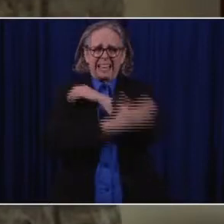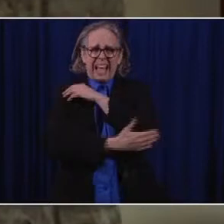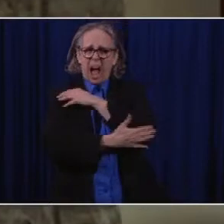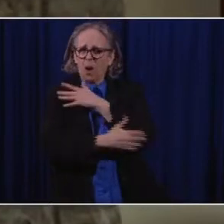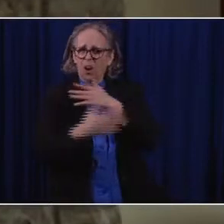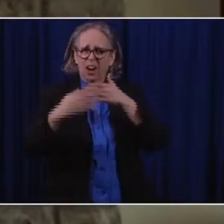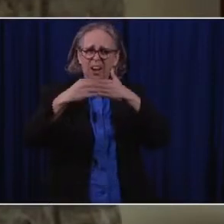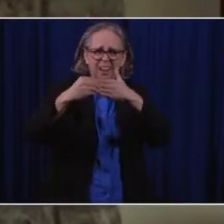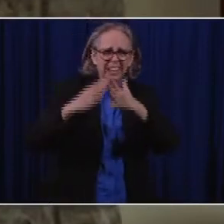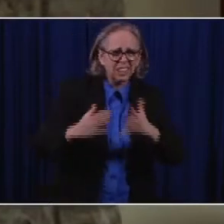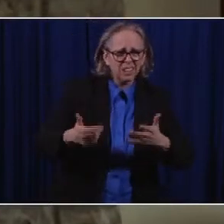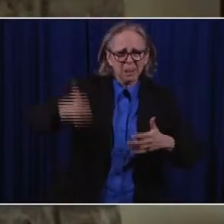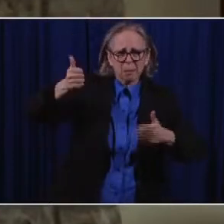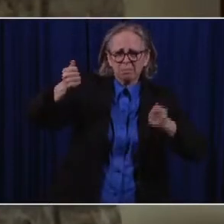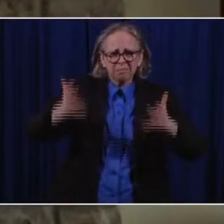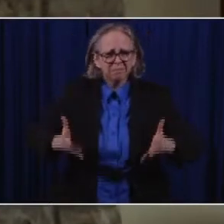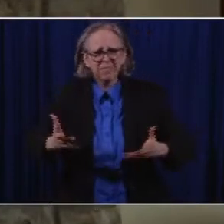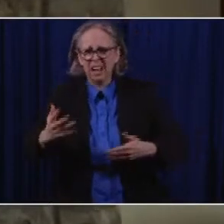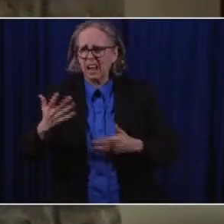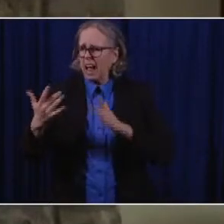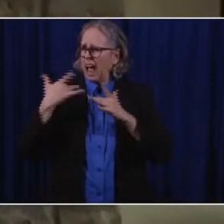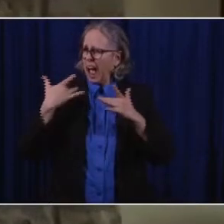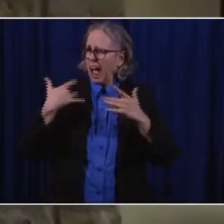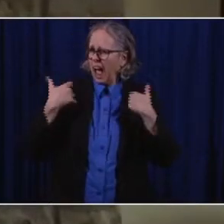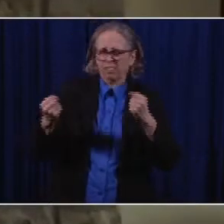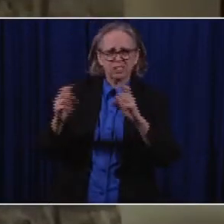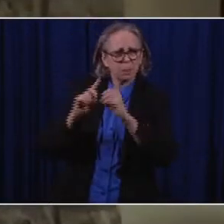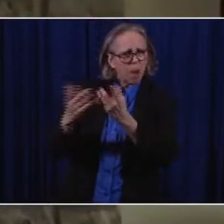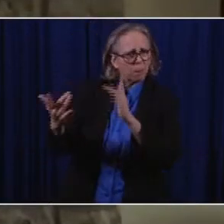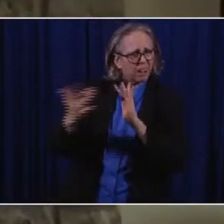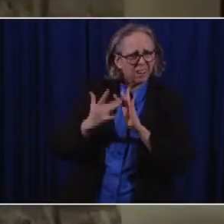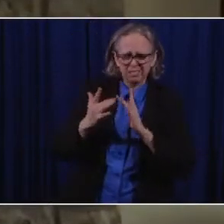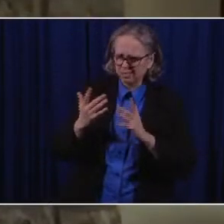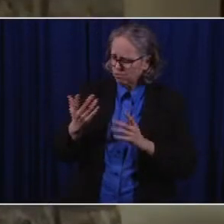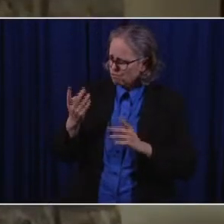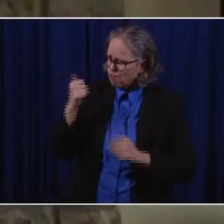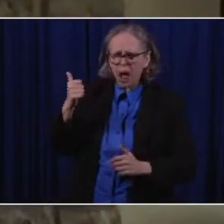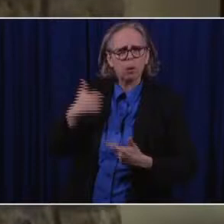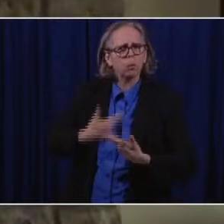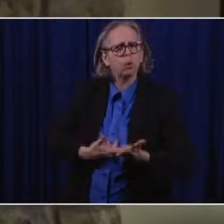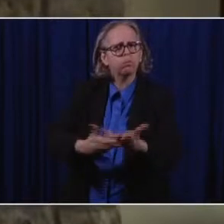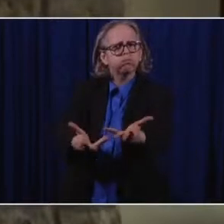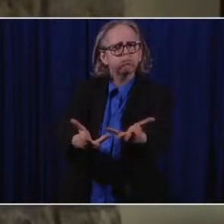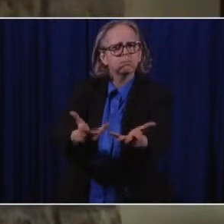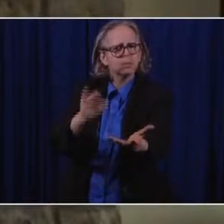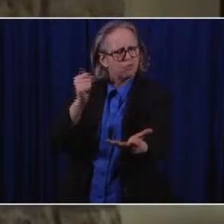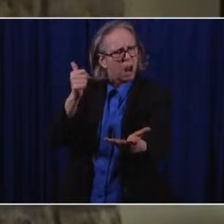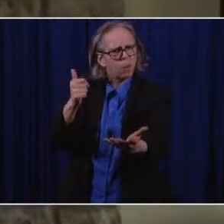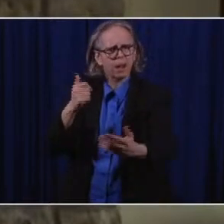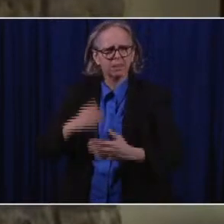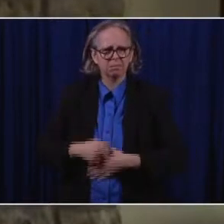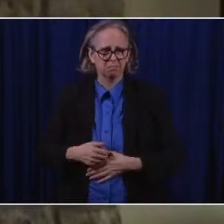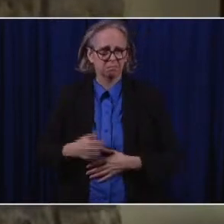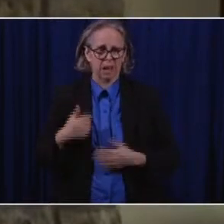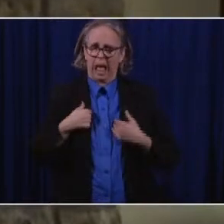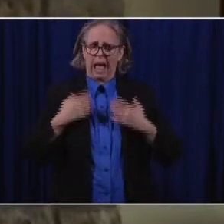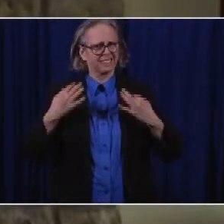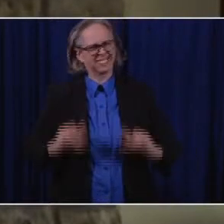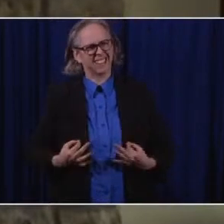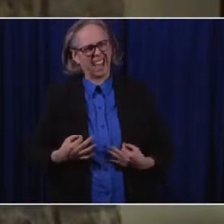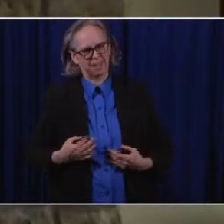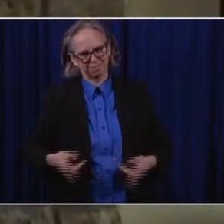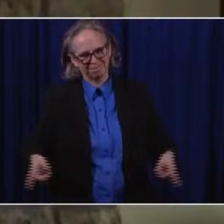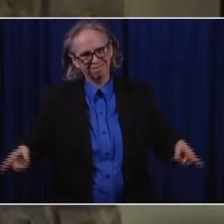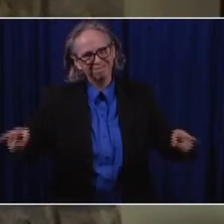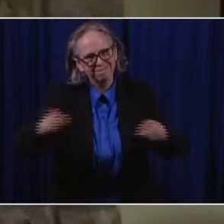health commissioner. We are happy to do that. And so I can't comment. I'm sure the commissioner can,